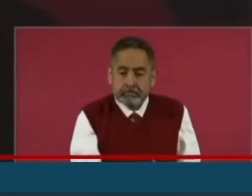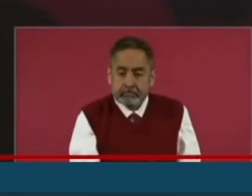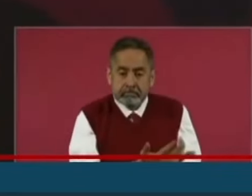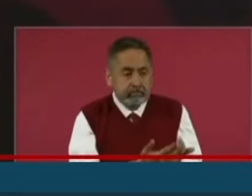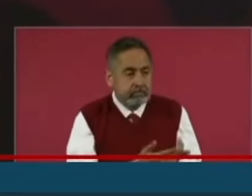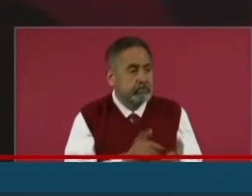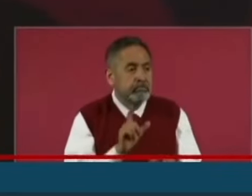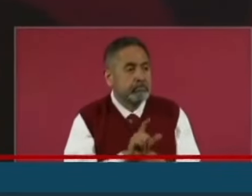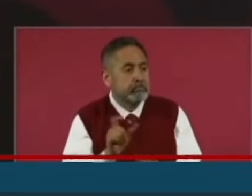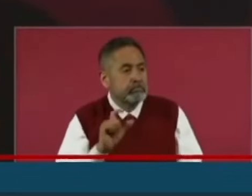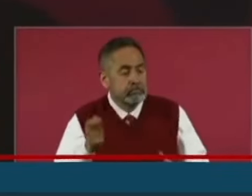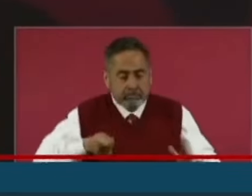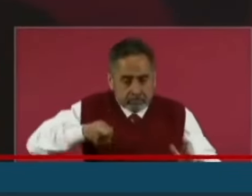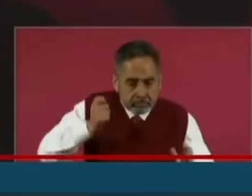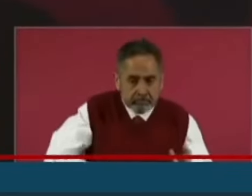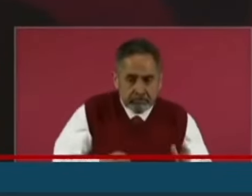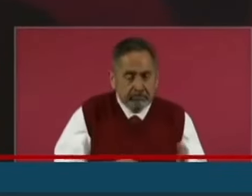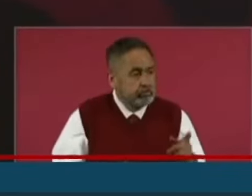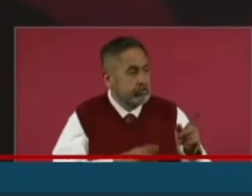And if she is not on strike,